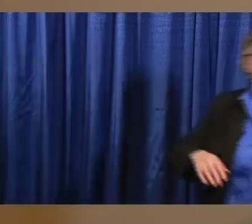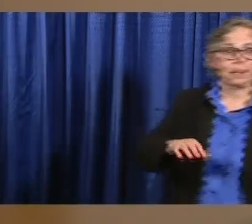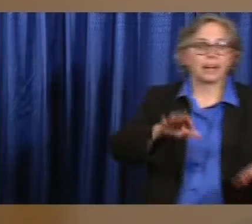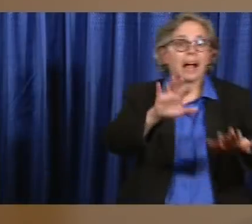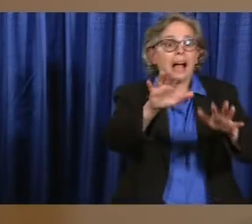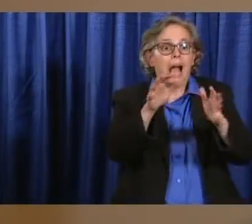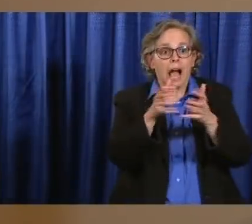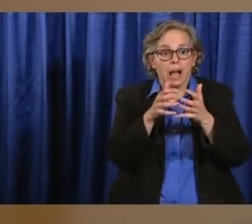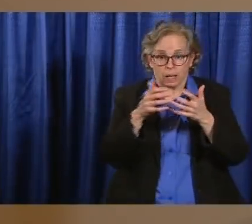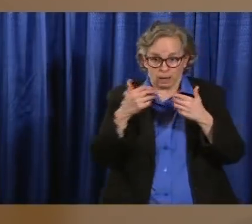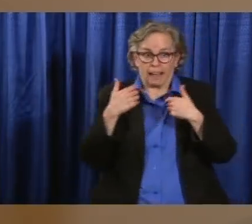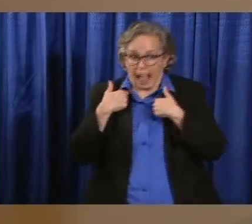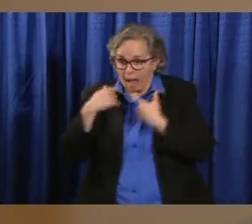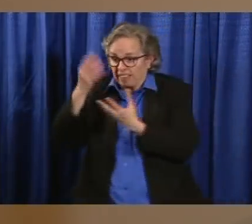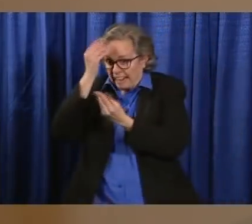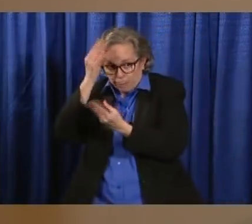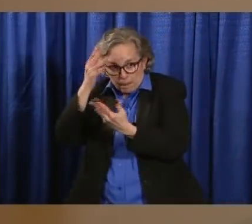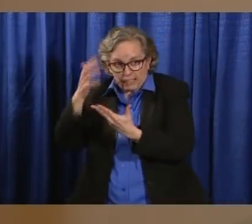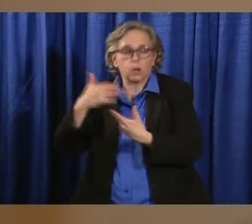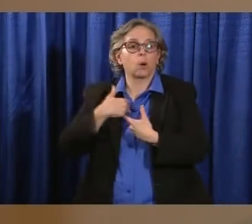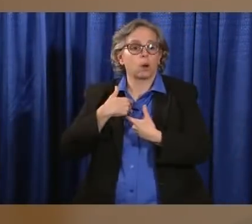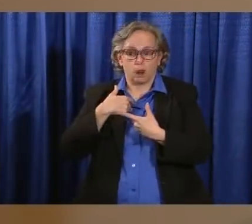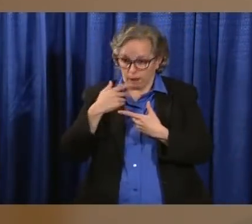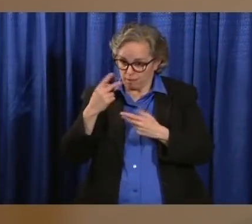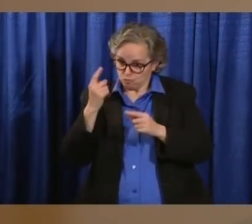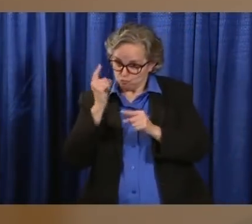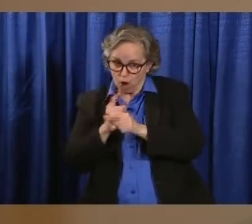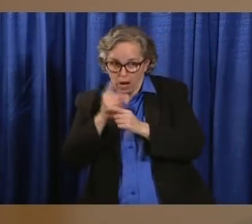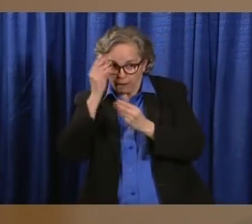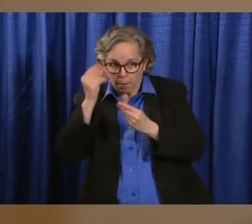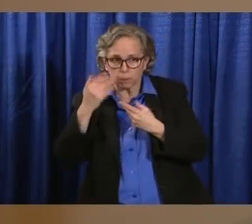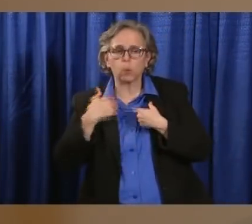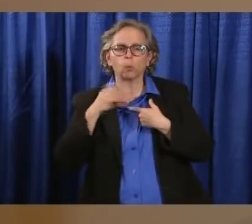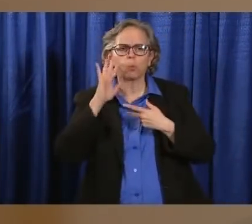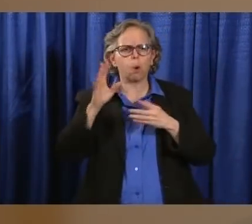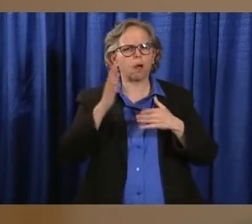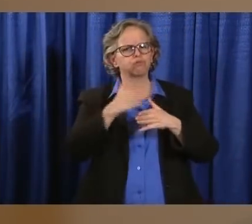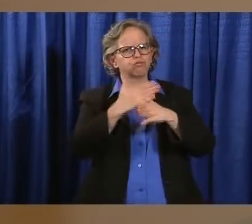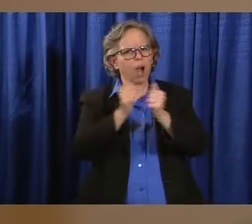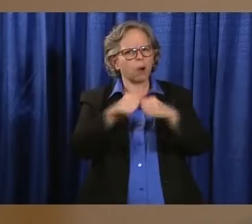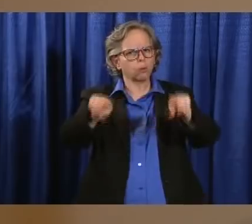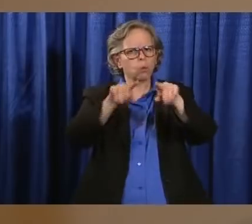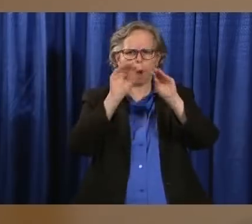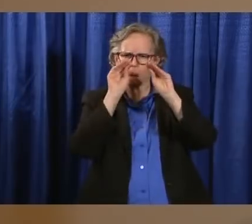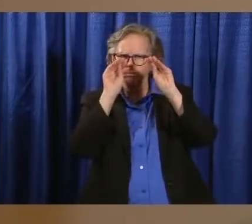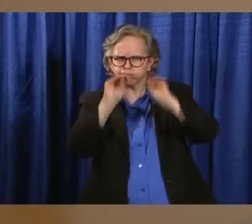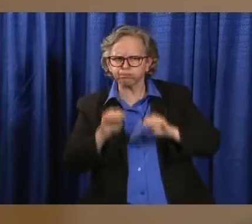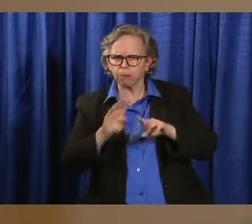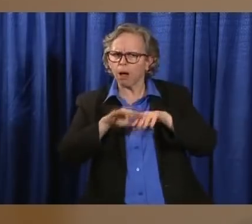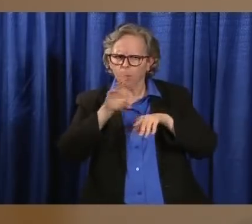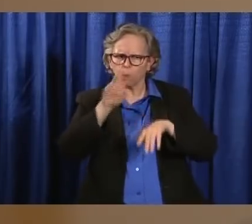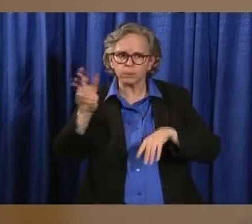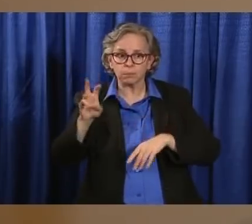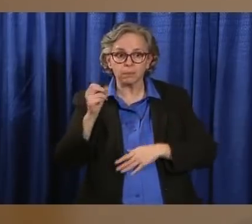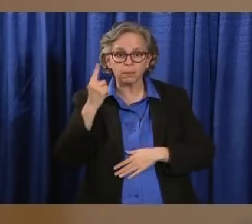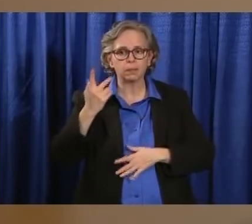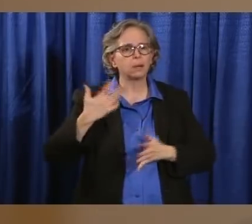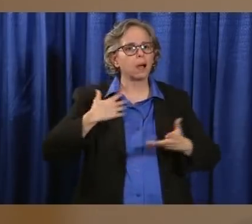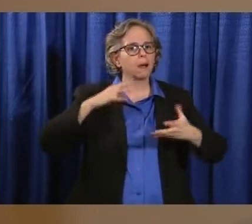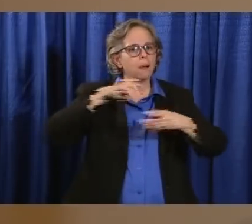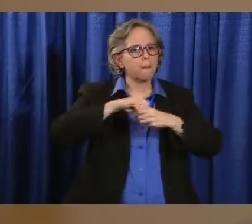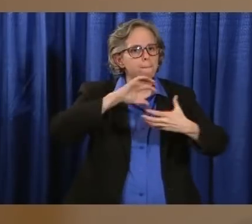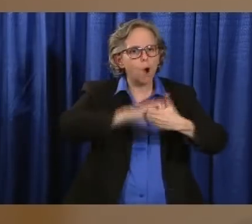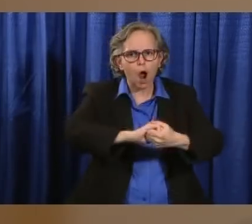we are sharing. And some of it is in partnership with the Ohio Hospital Association. Some of